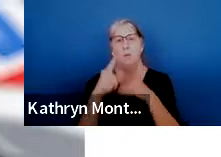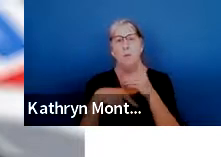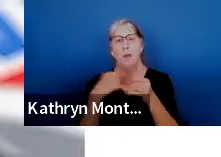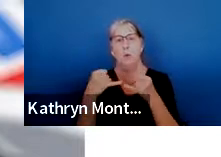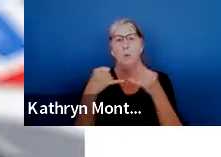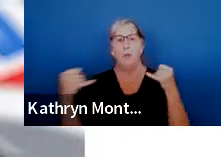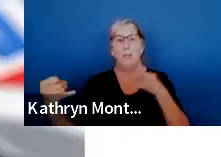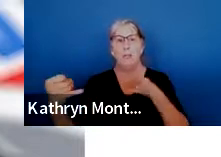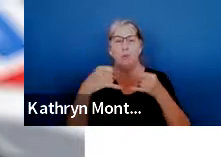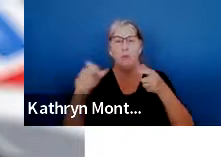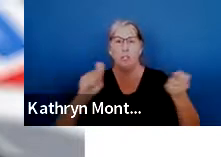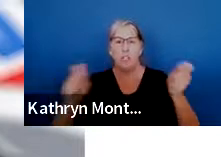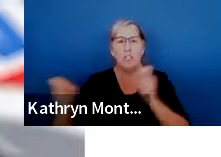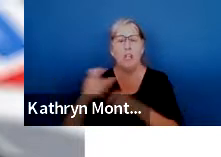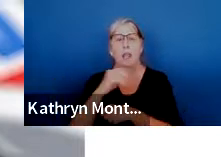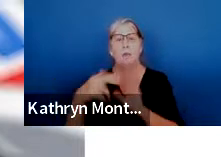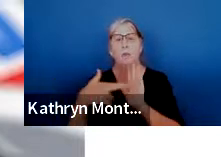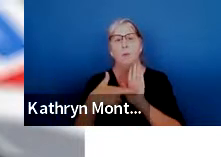and representation.